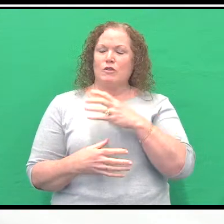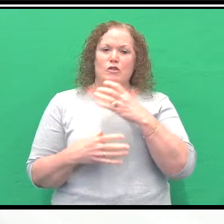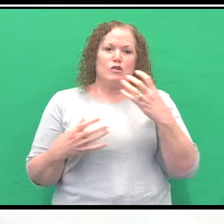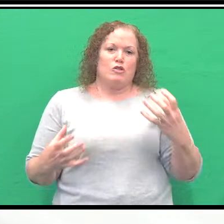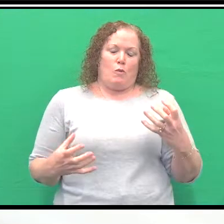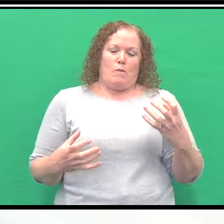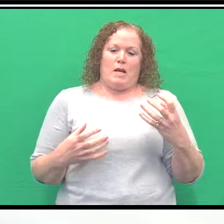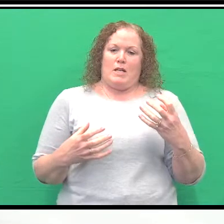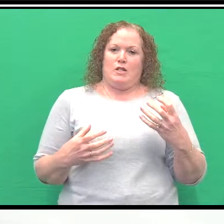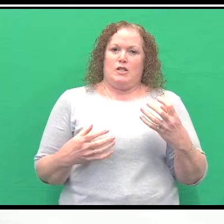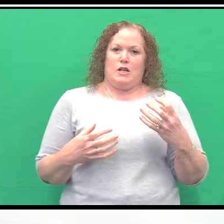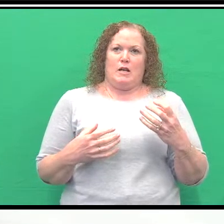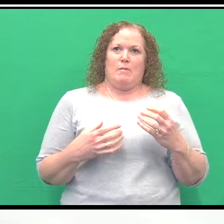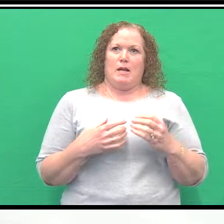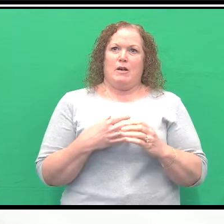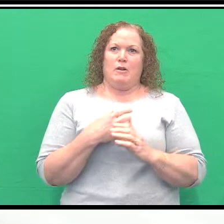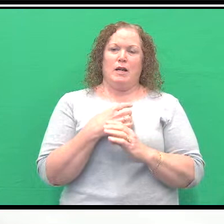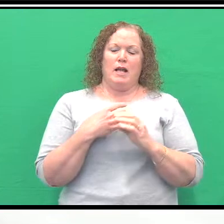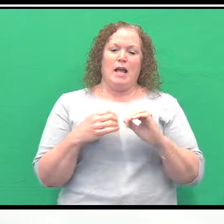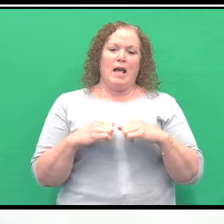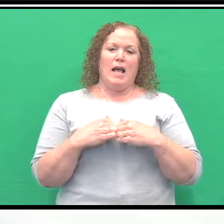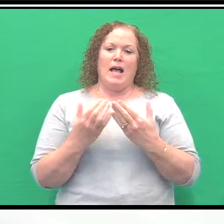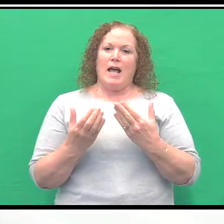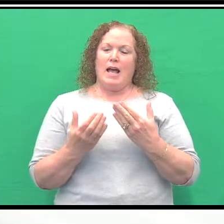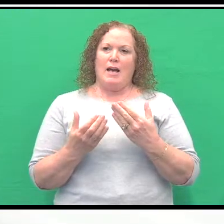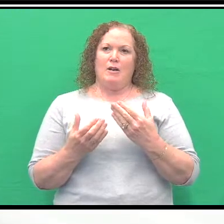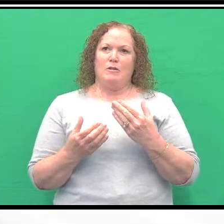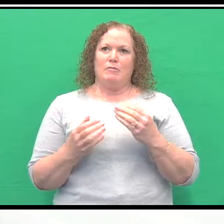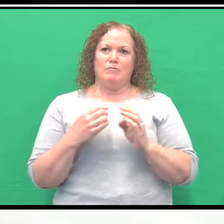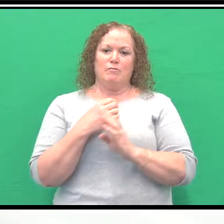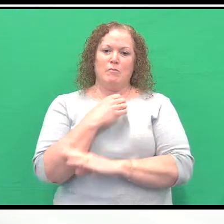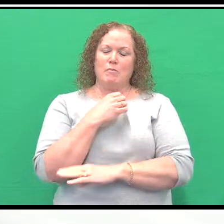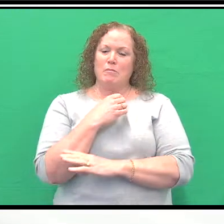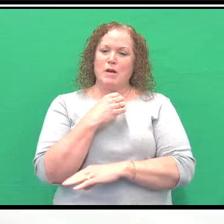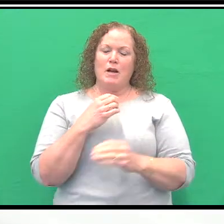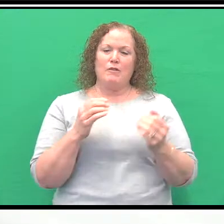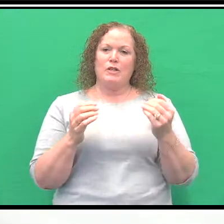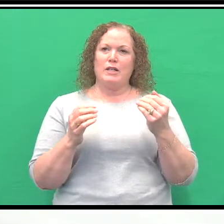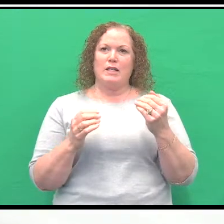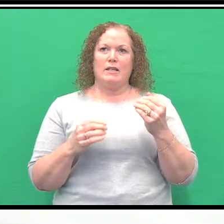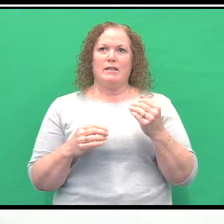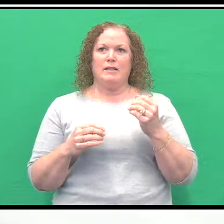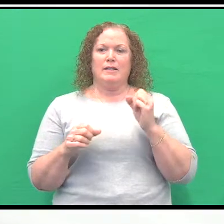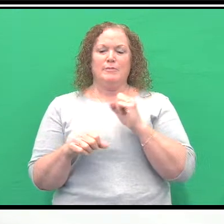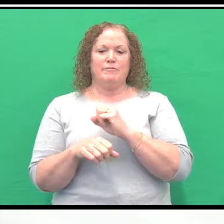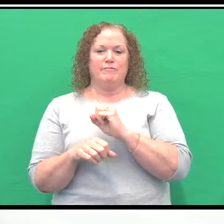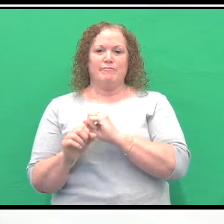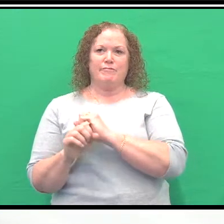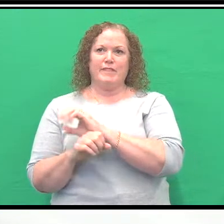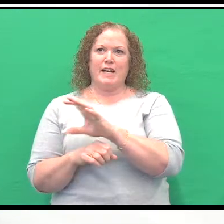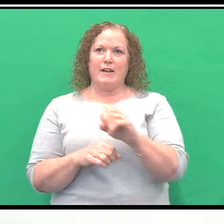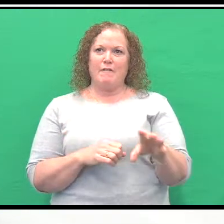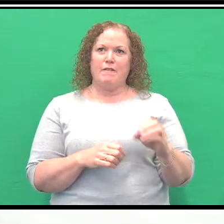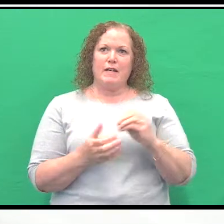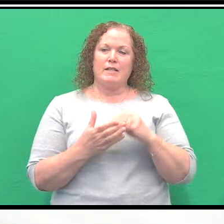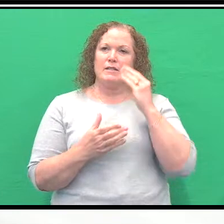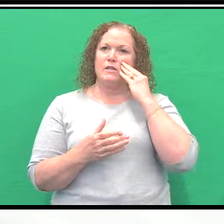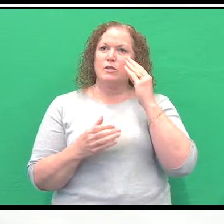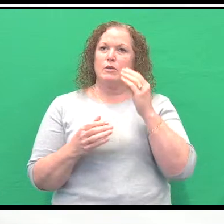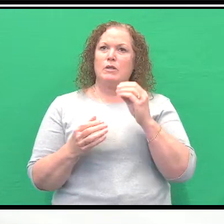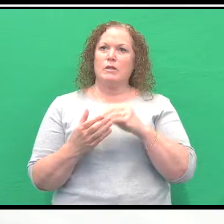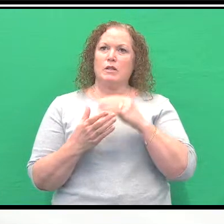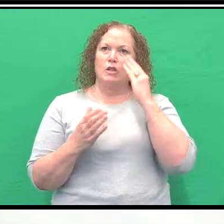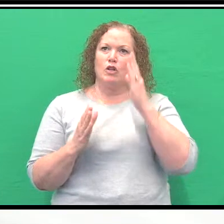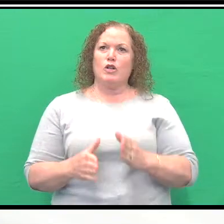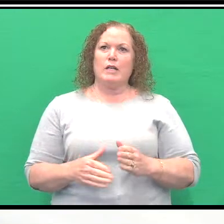student learning. And the man was just masterful. I also want to remind everybody that the district has